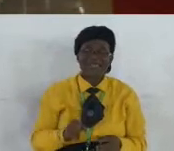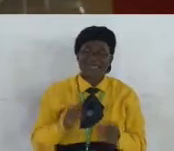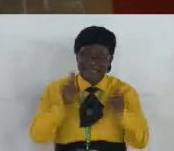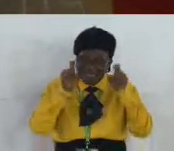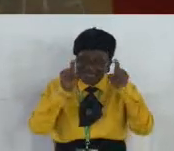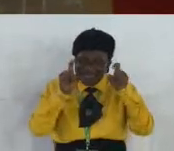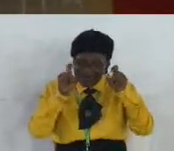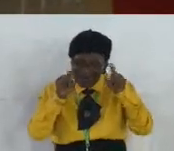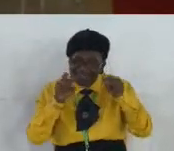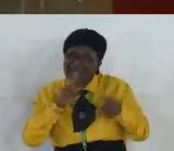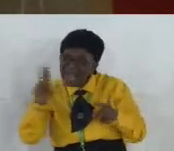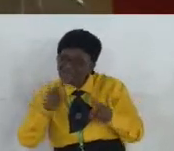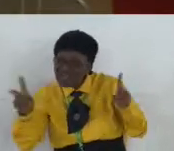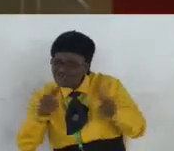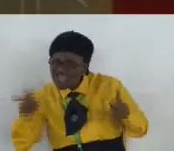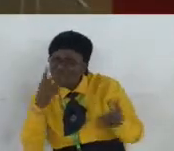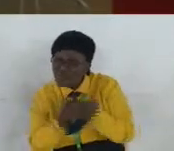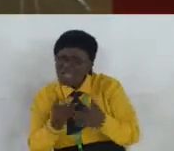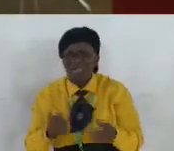Everything inside was normal.